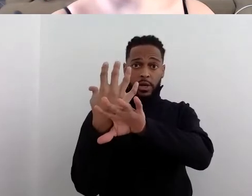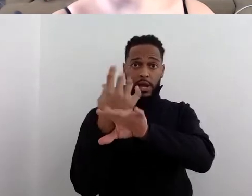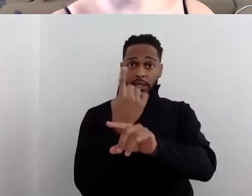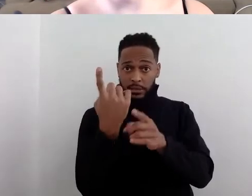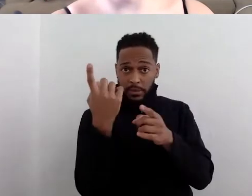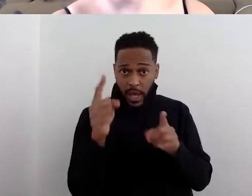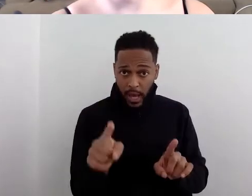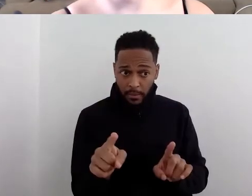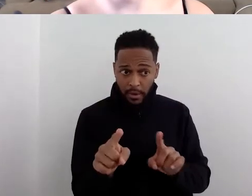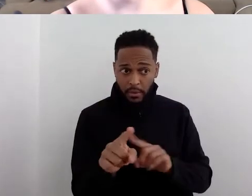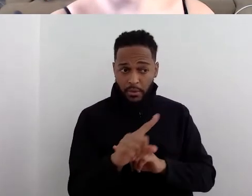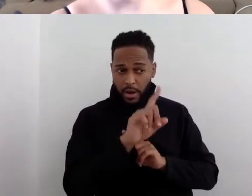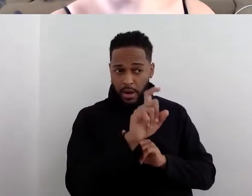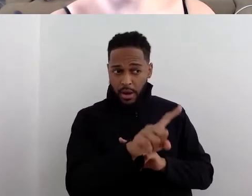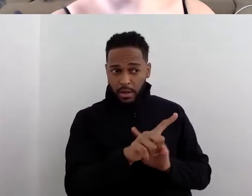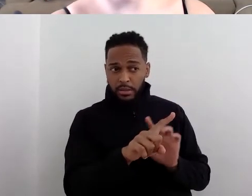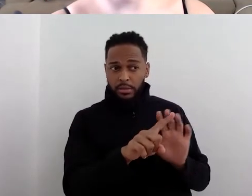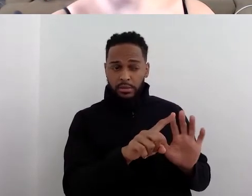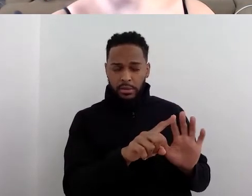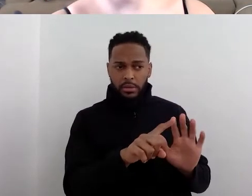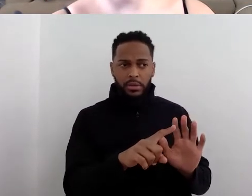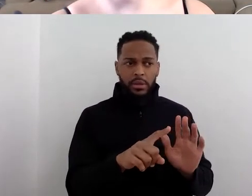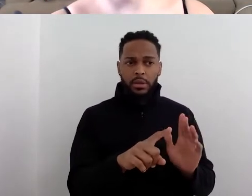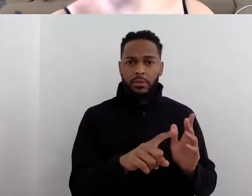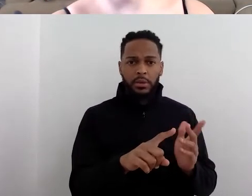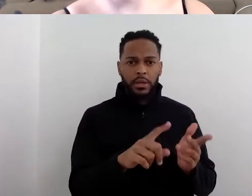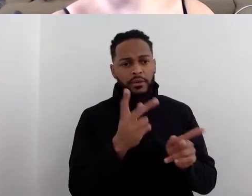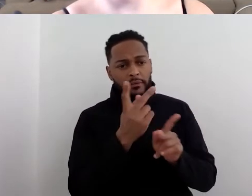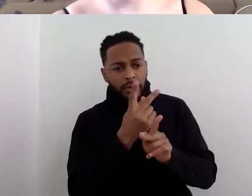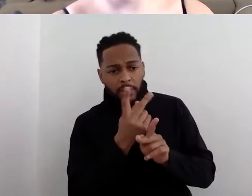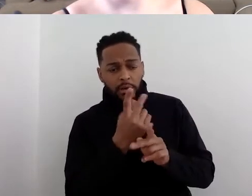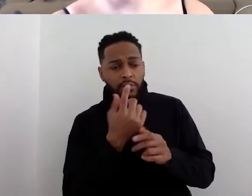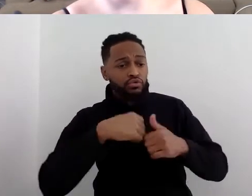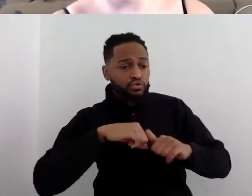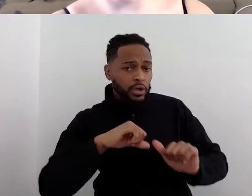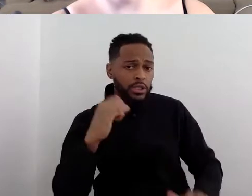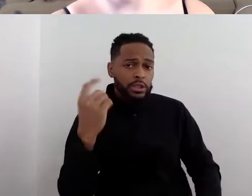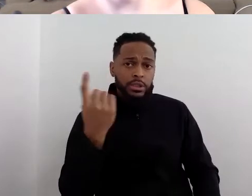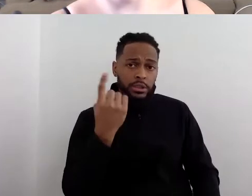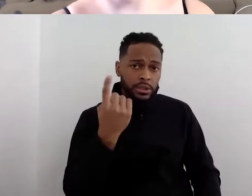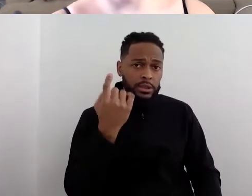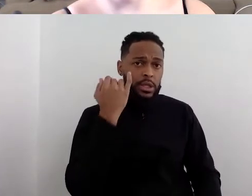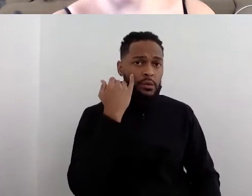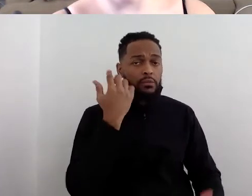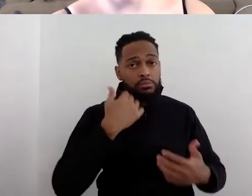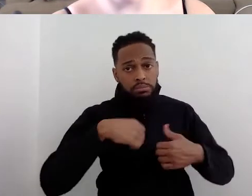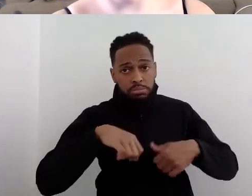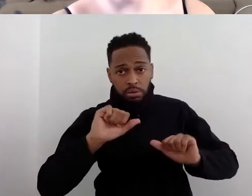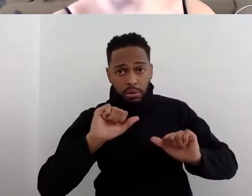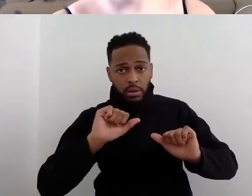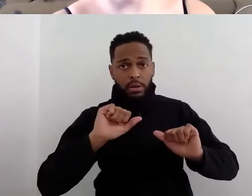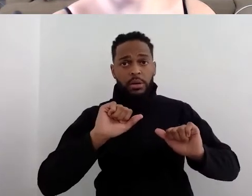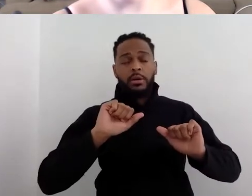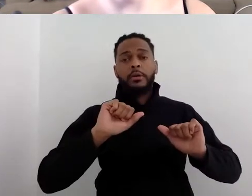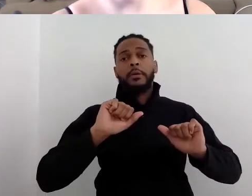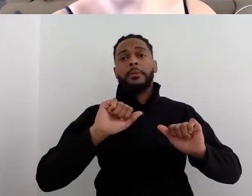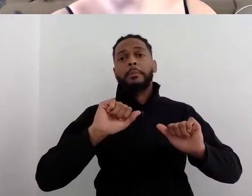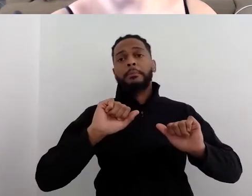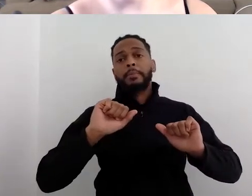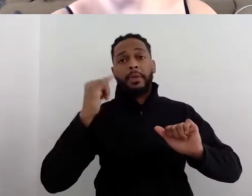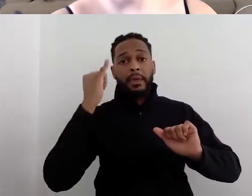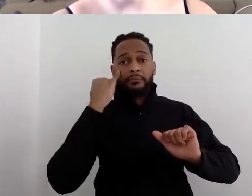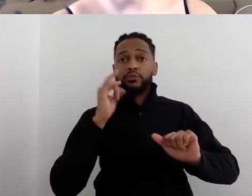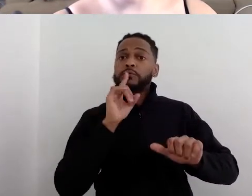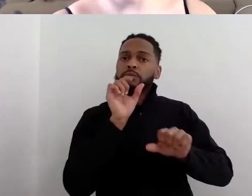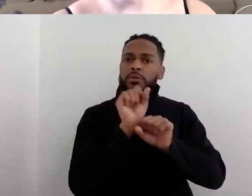moment. I'll say, I can't really, we could maybe try this if you want to just try and see, but if you really want me to figure